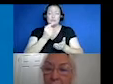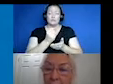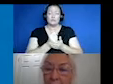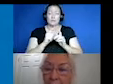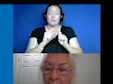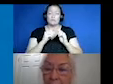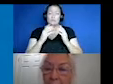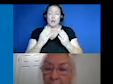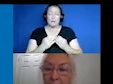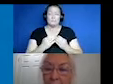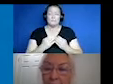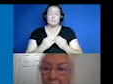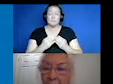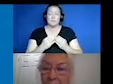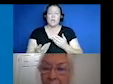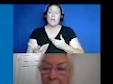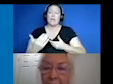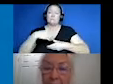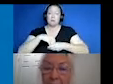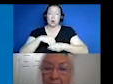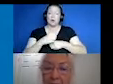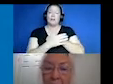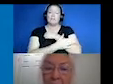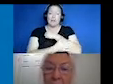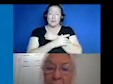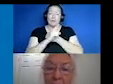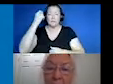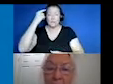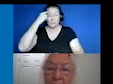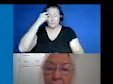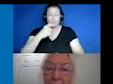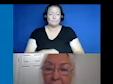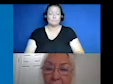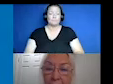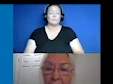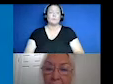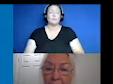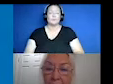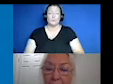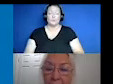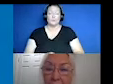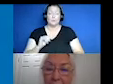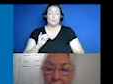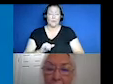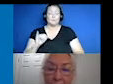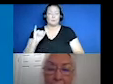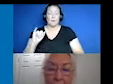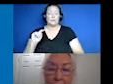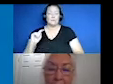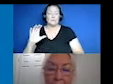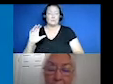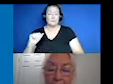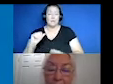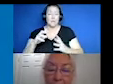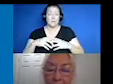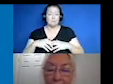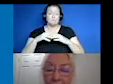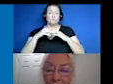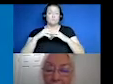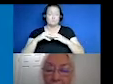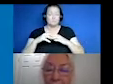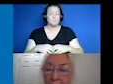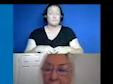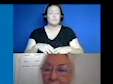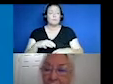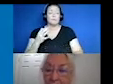tribes as part of county governments. So that's when ITCA was formed. And then